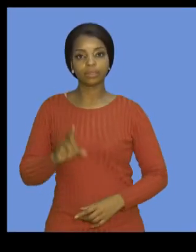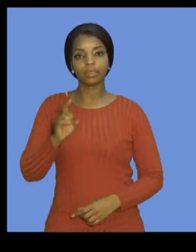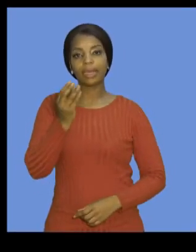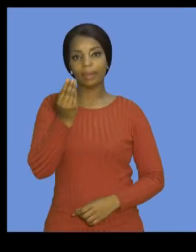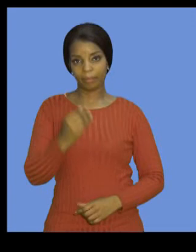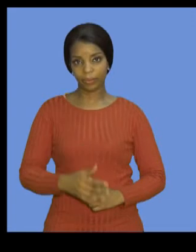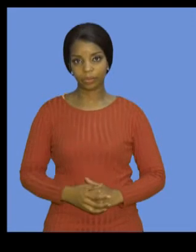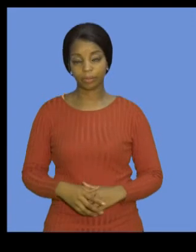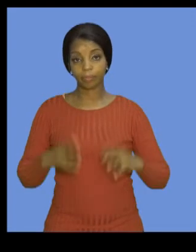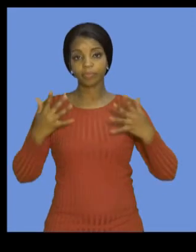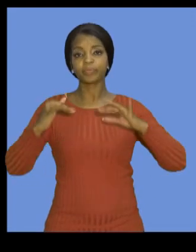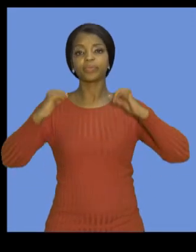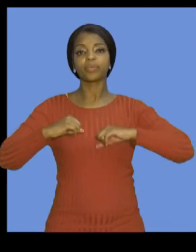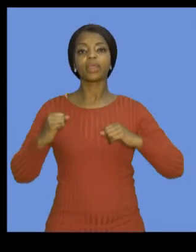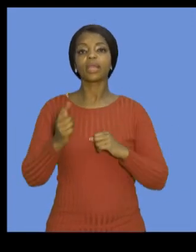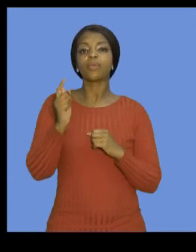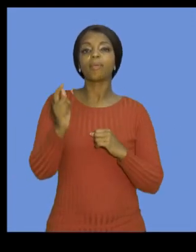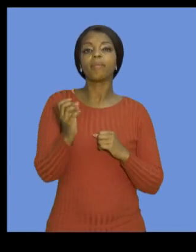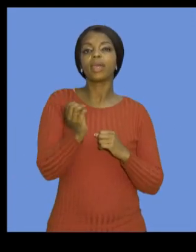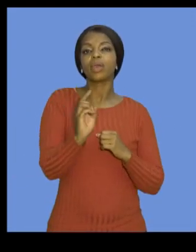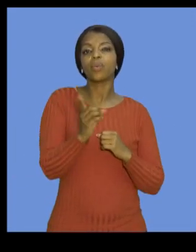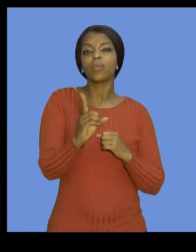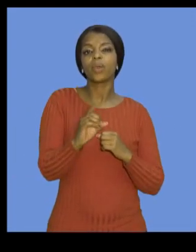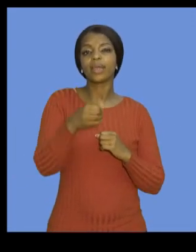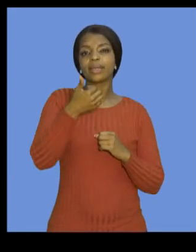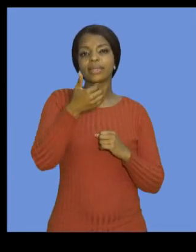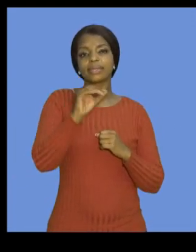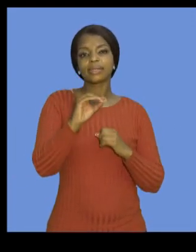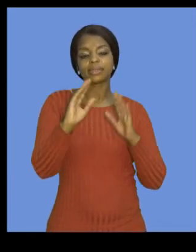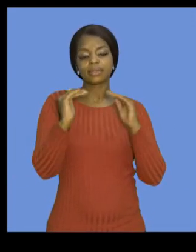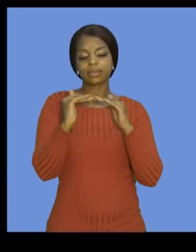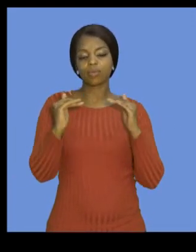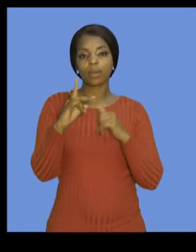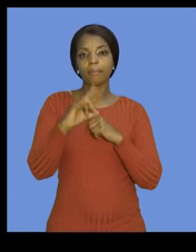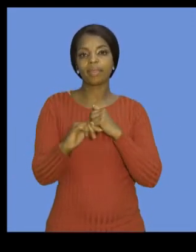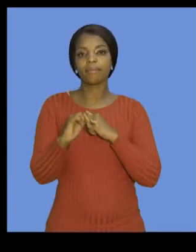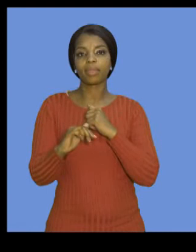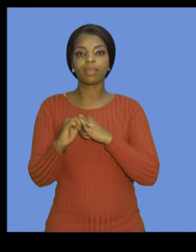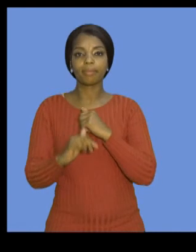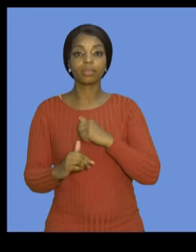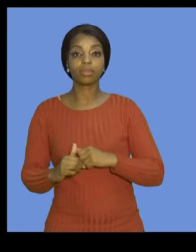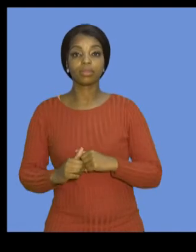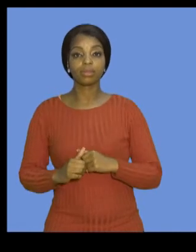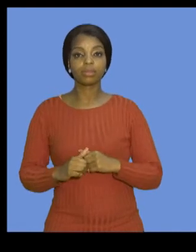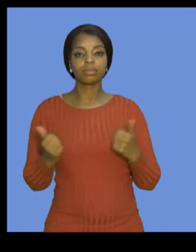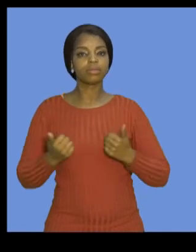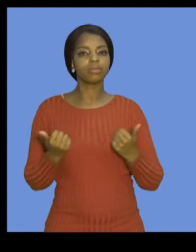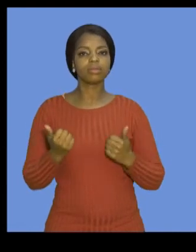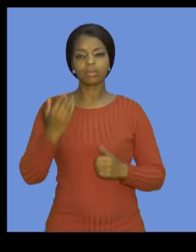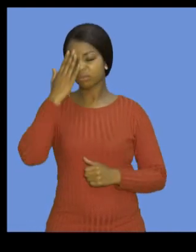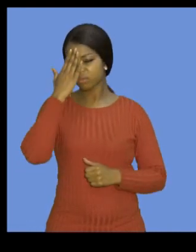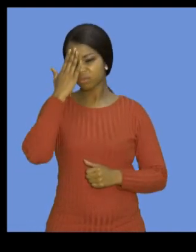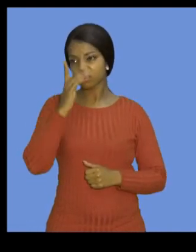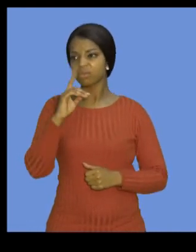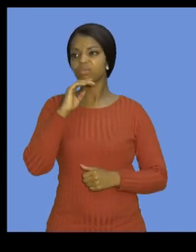off the balance in 60 equal installments each month. So already we know that this means